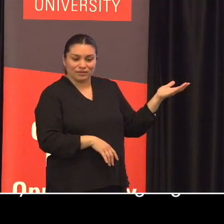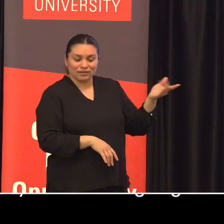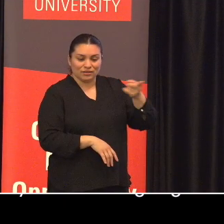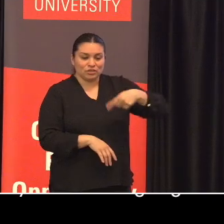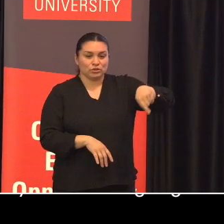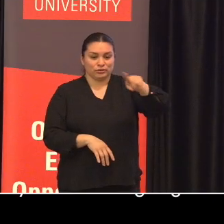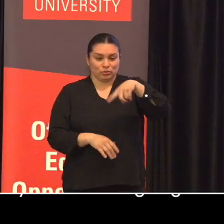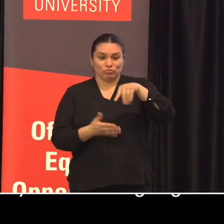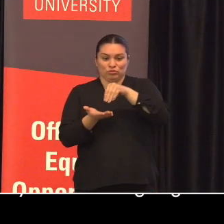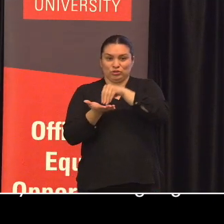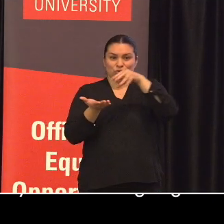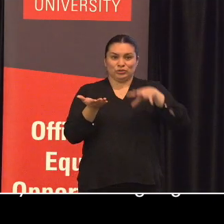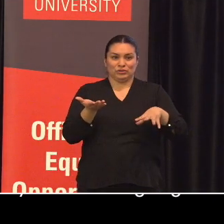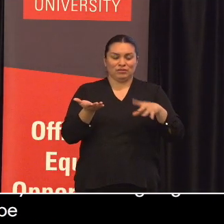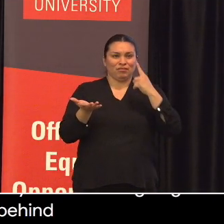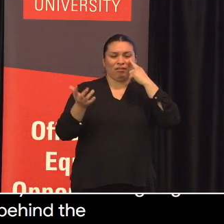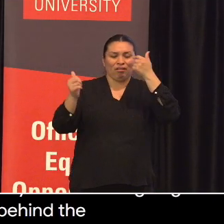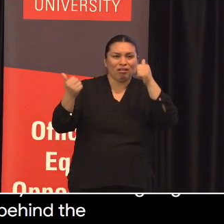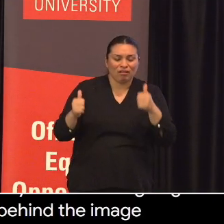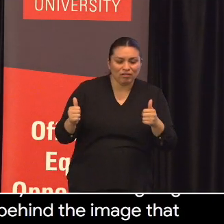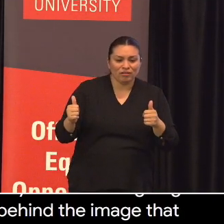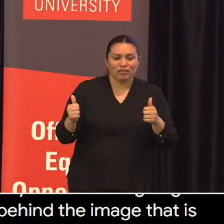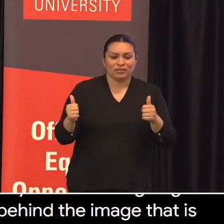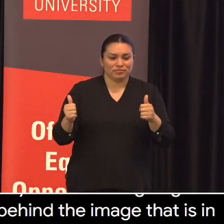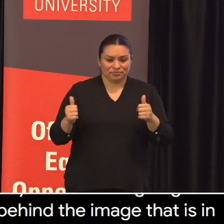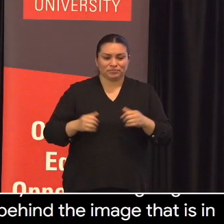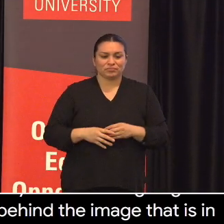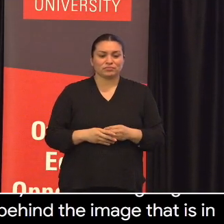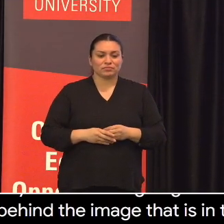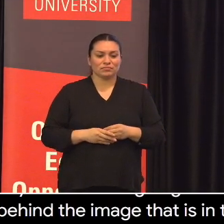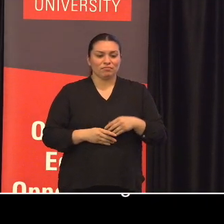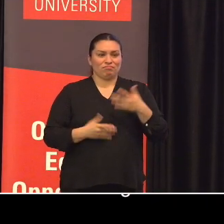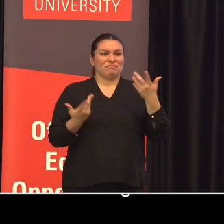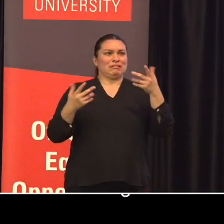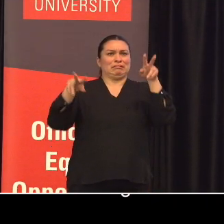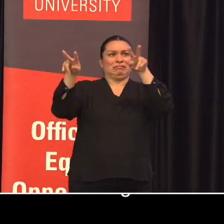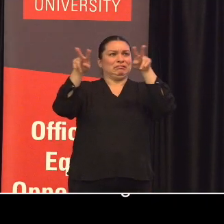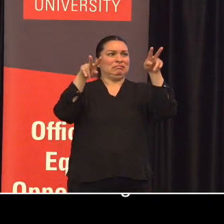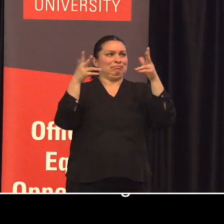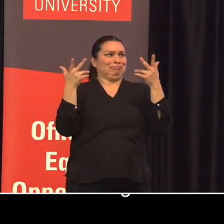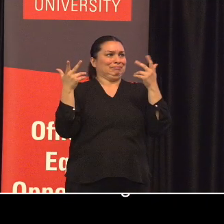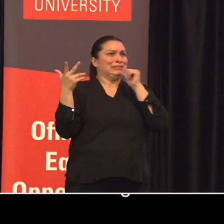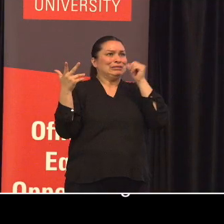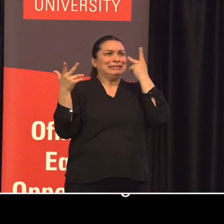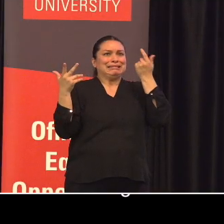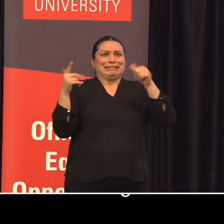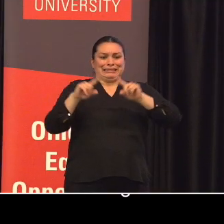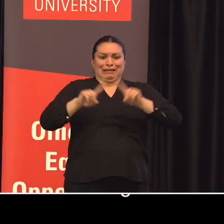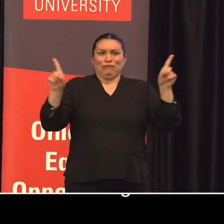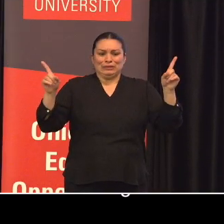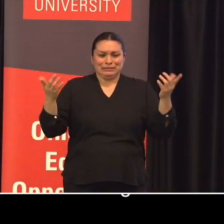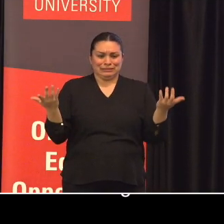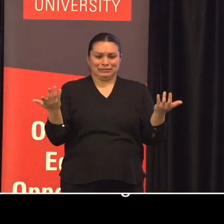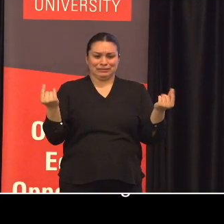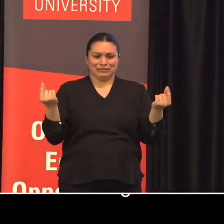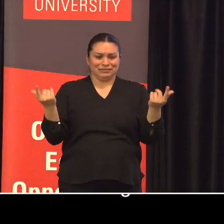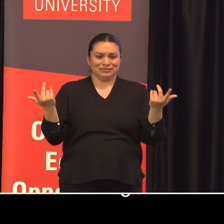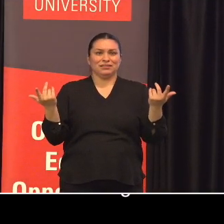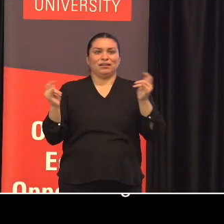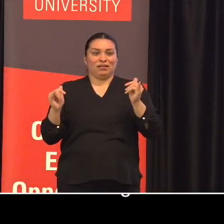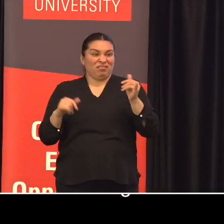no alternative text behind the image that is in the document or on the PowerPoint slide that they're looking at in a